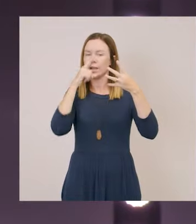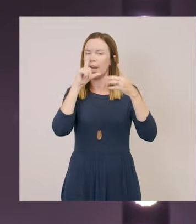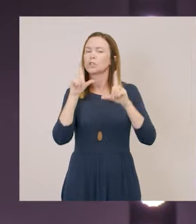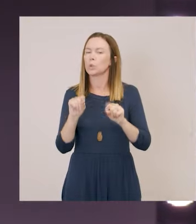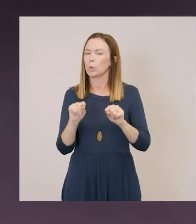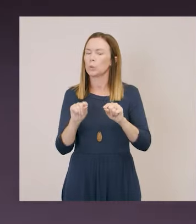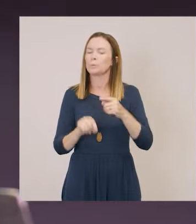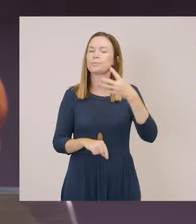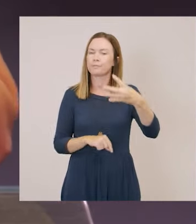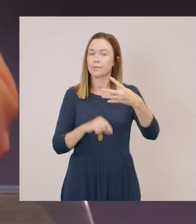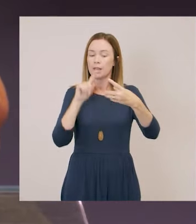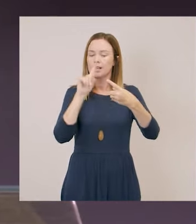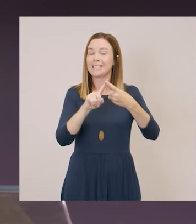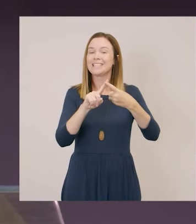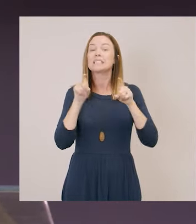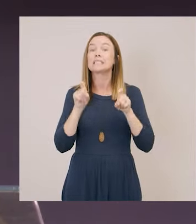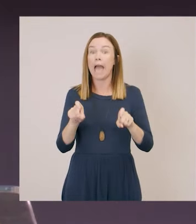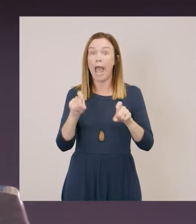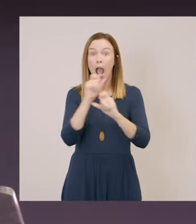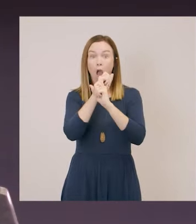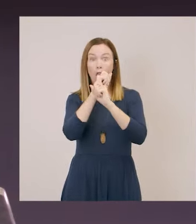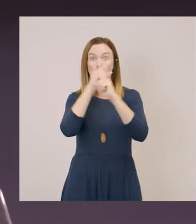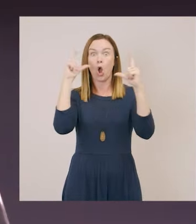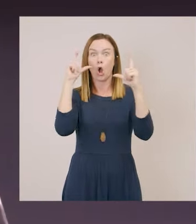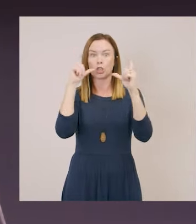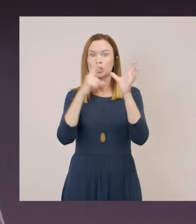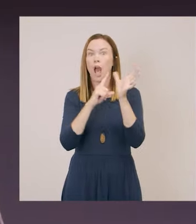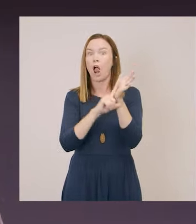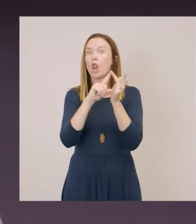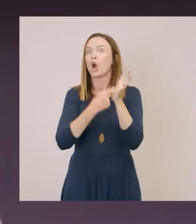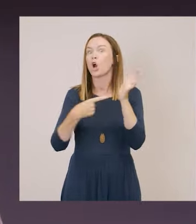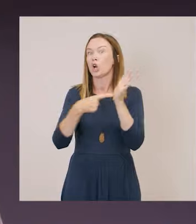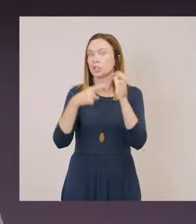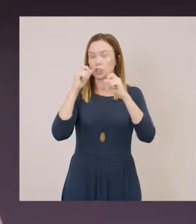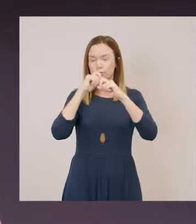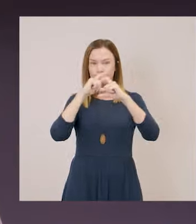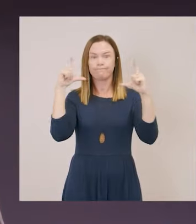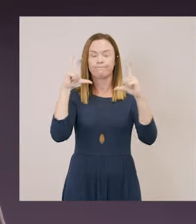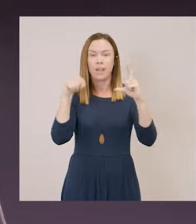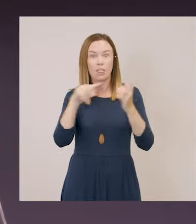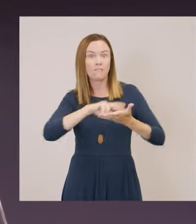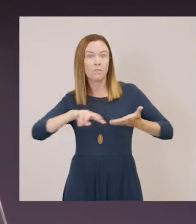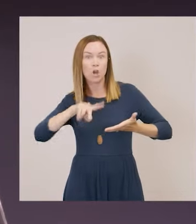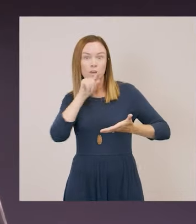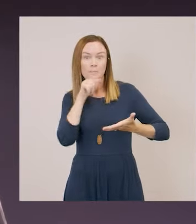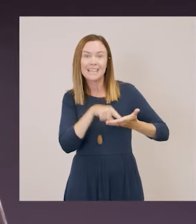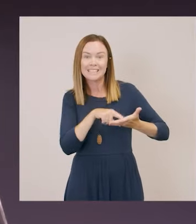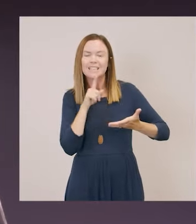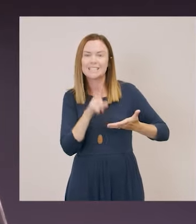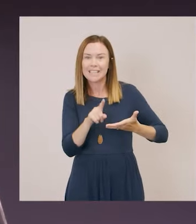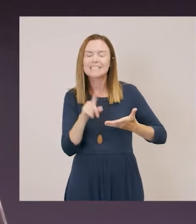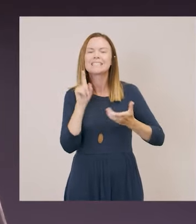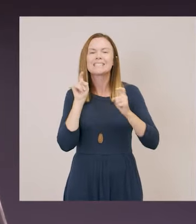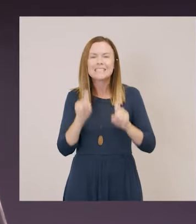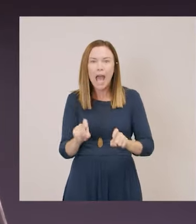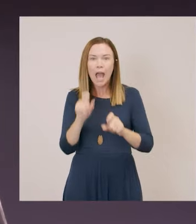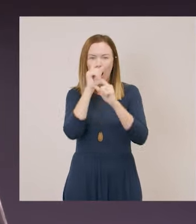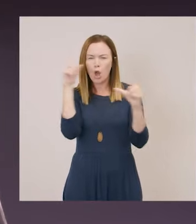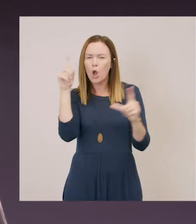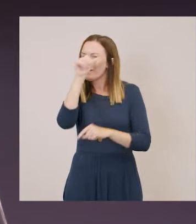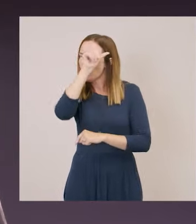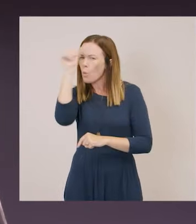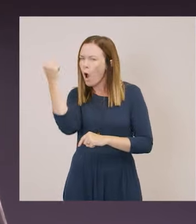first thing is that we need to stay alert. That's what that verse from Peter says. Stay alert. We need to wise up to